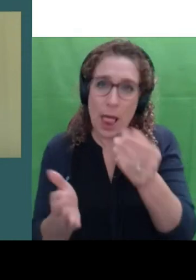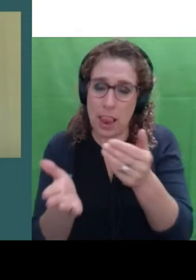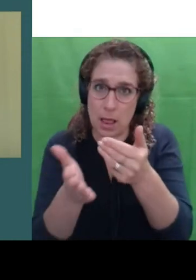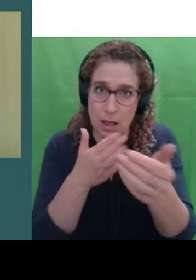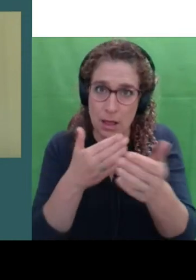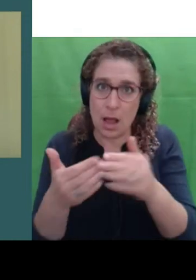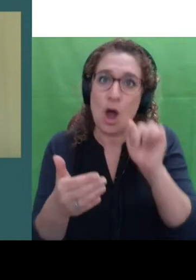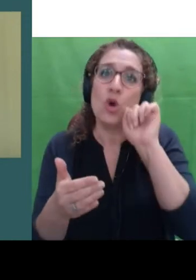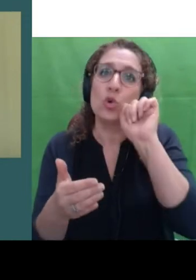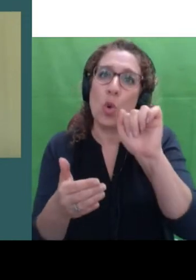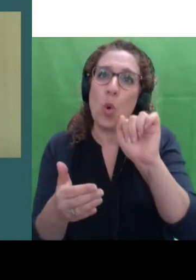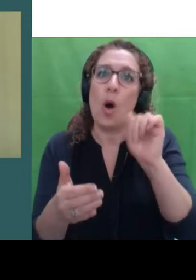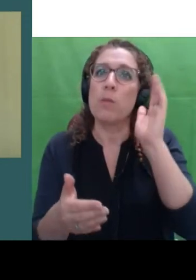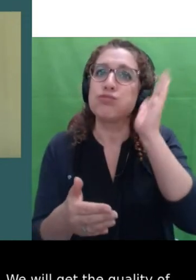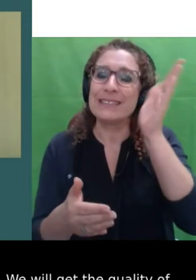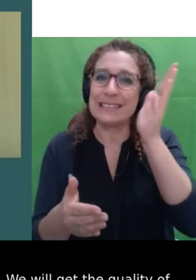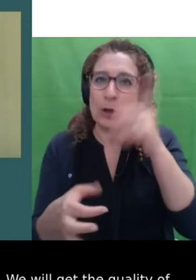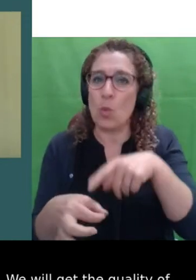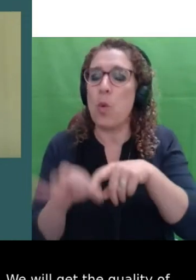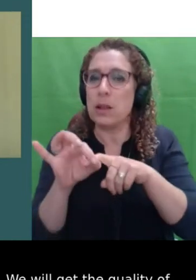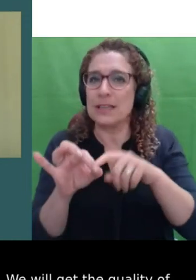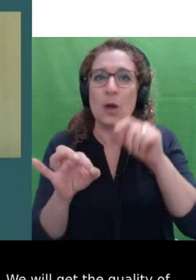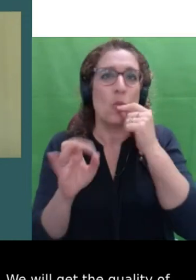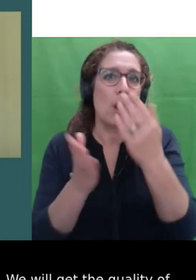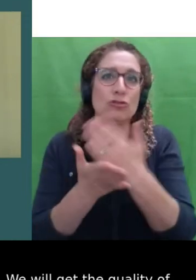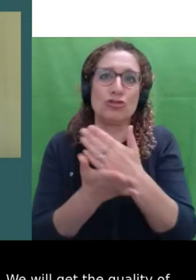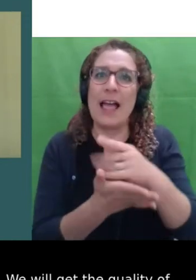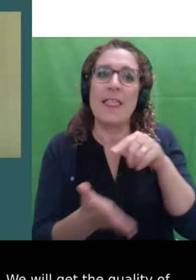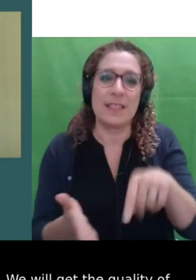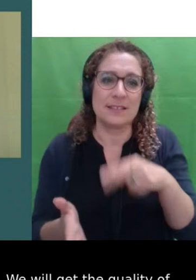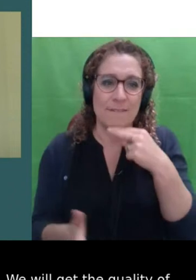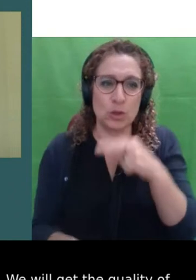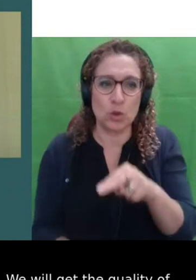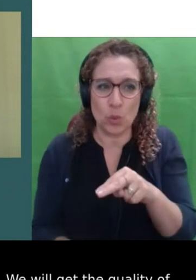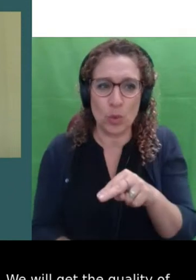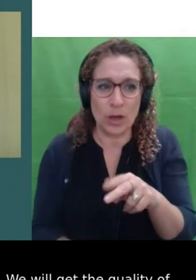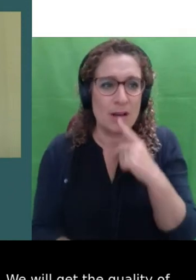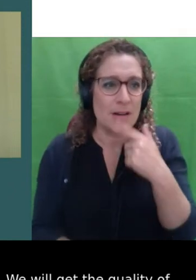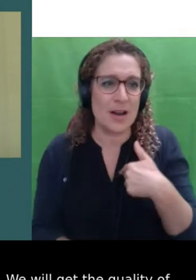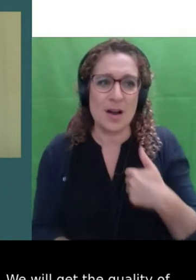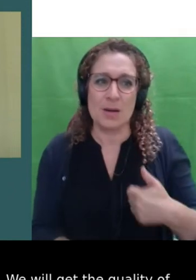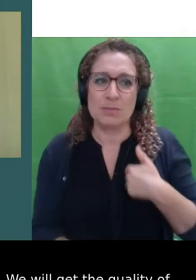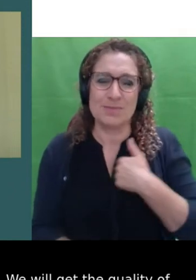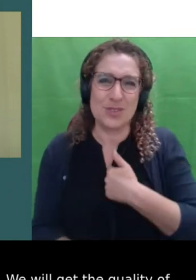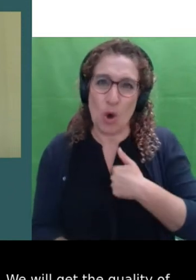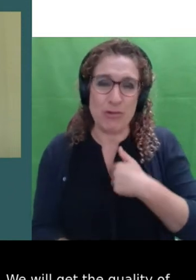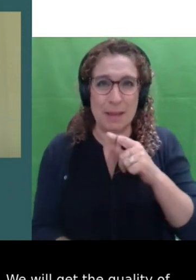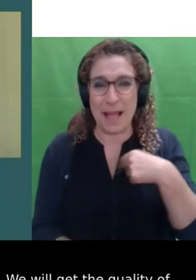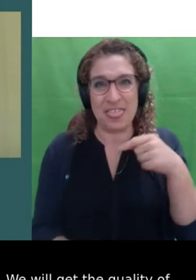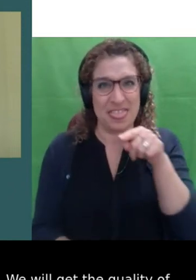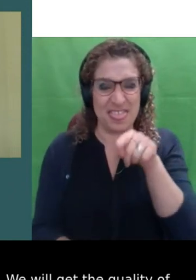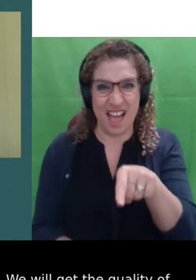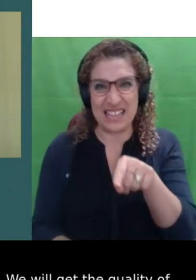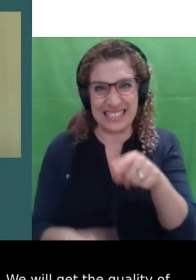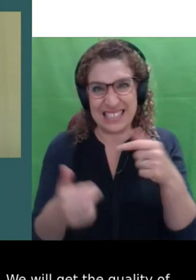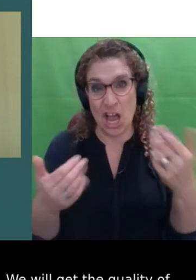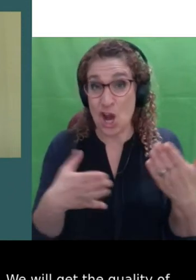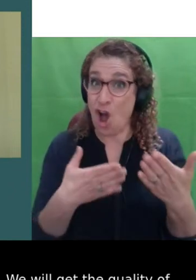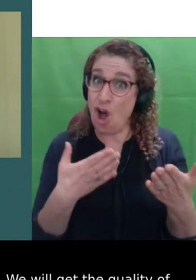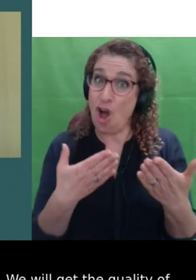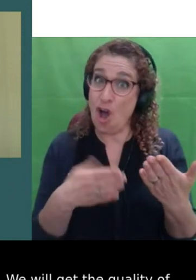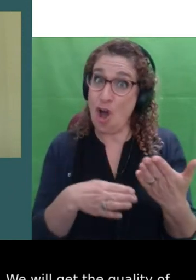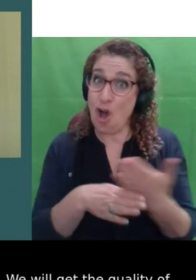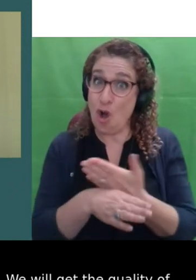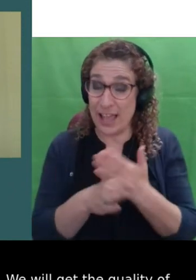presentation shared with the delegates this afternoon um unfortunately that brings us to an early close